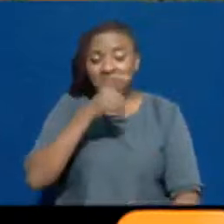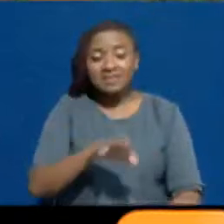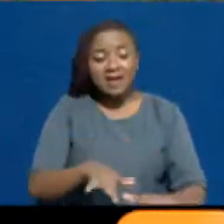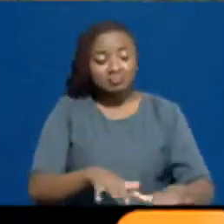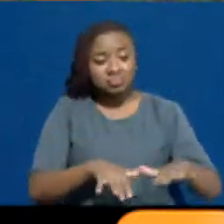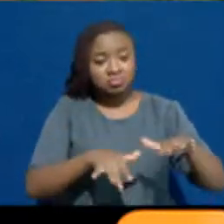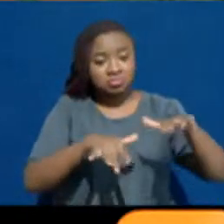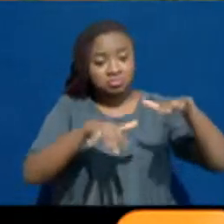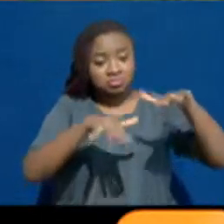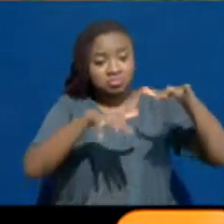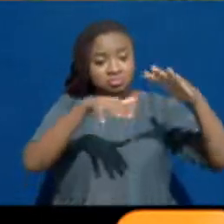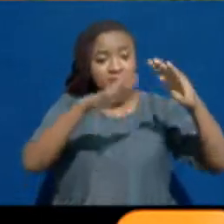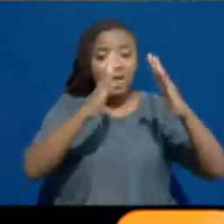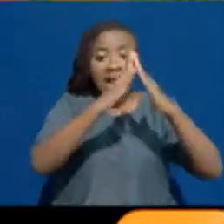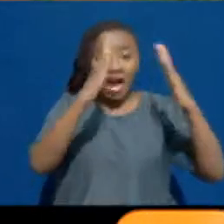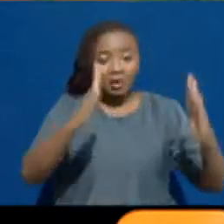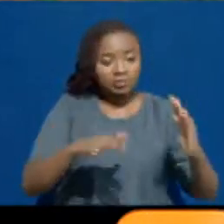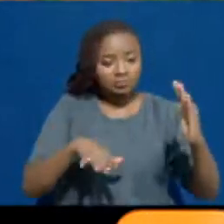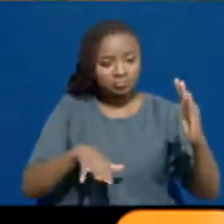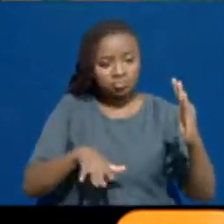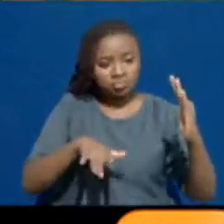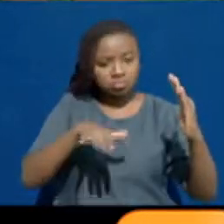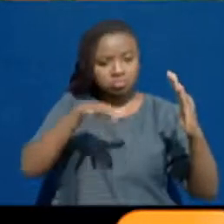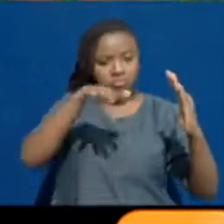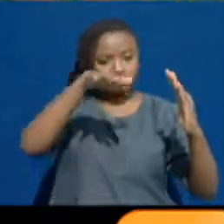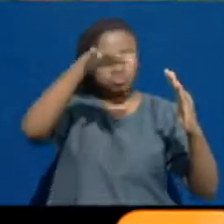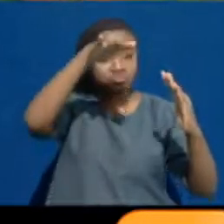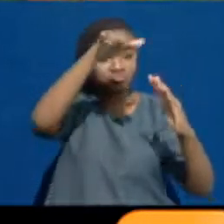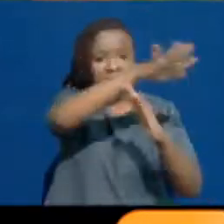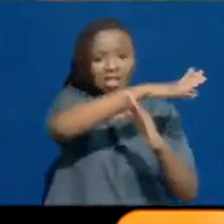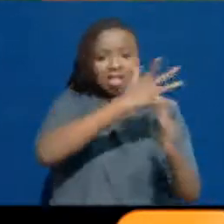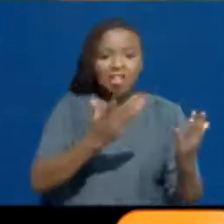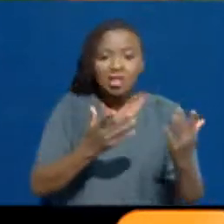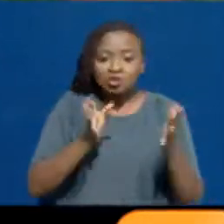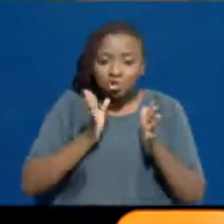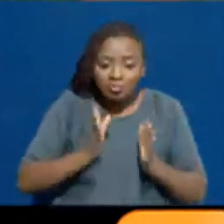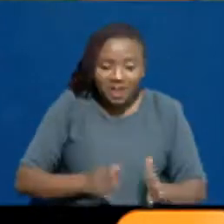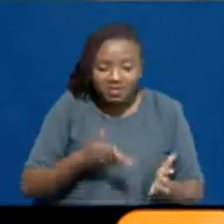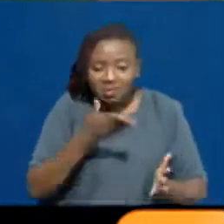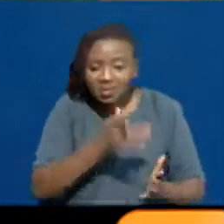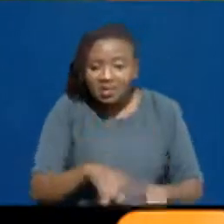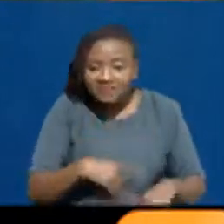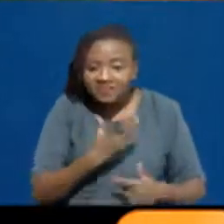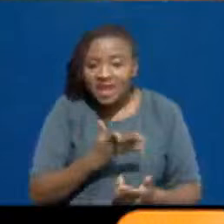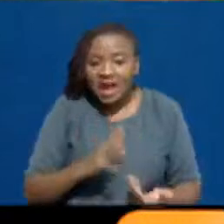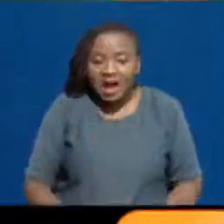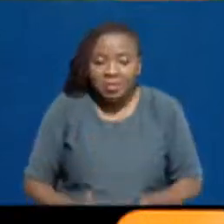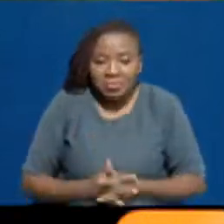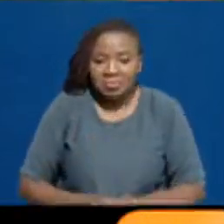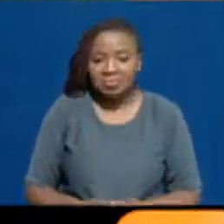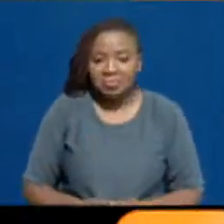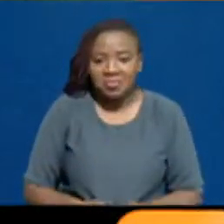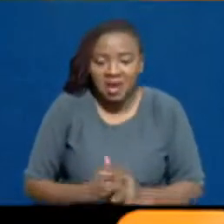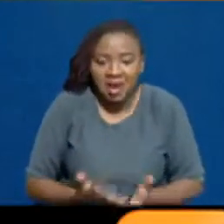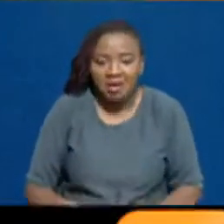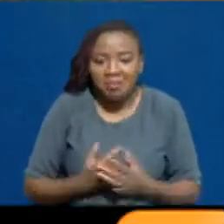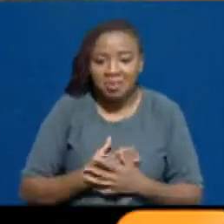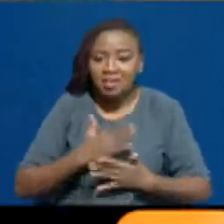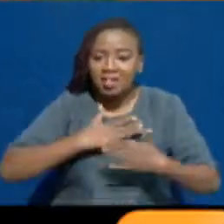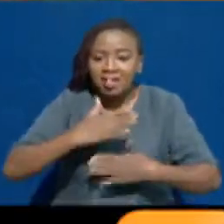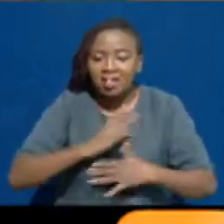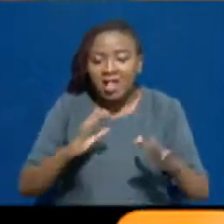challenge now would be, how would this person survive even if they are able to just get out of the